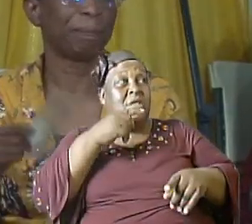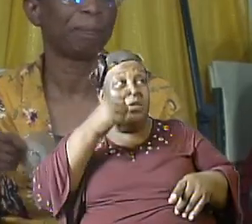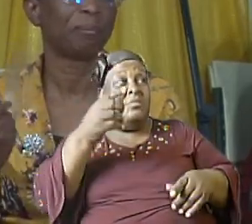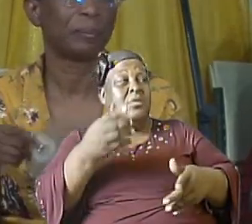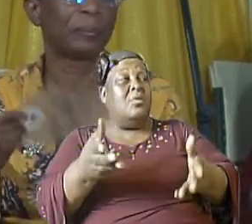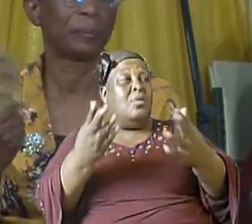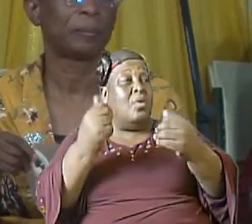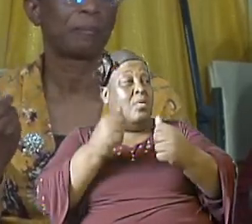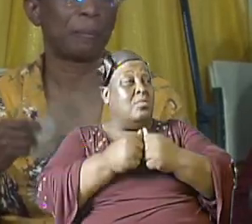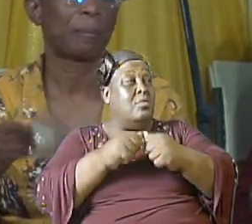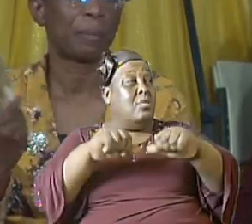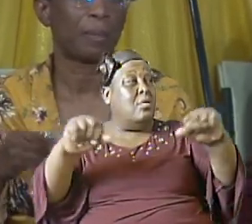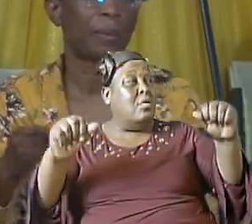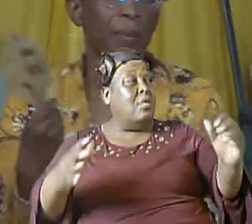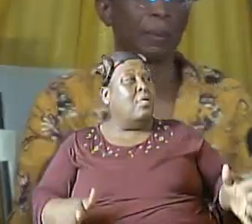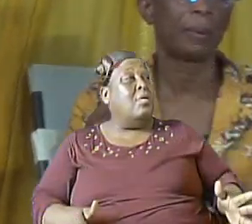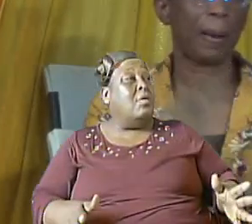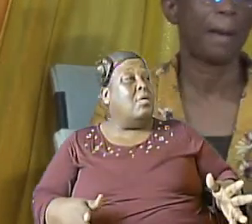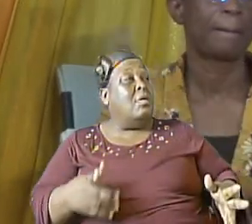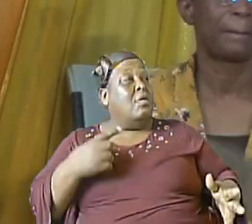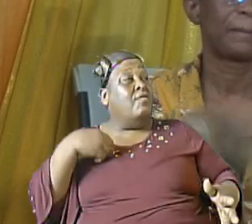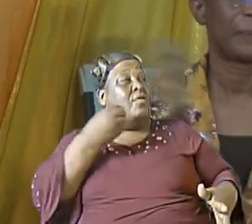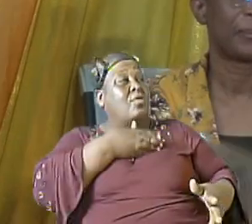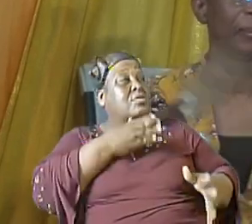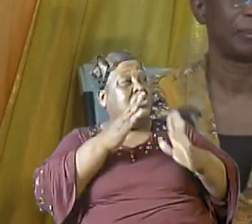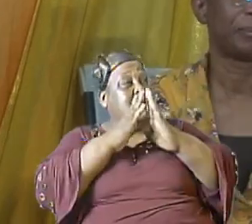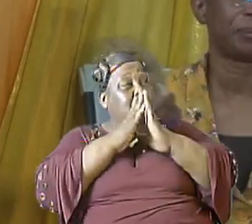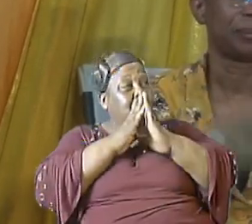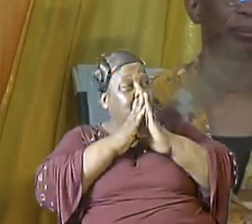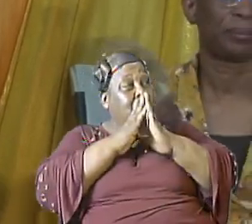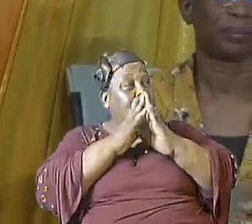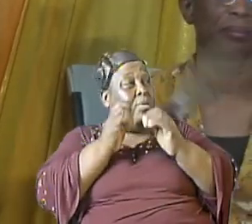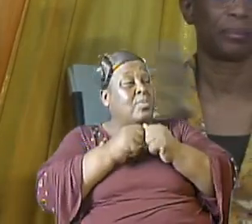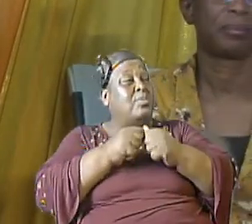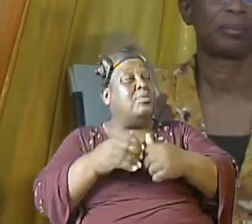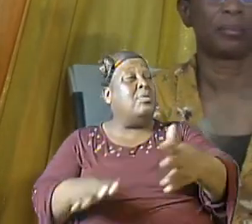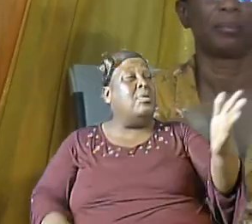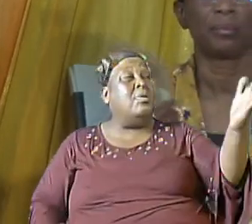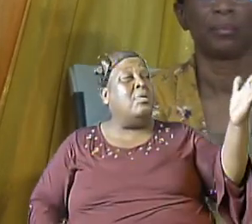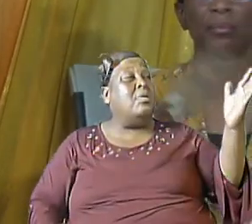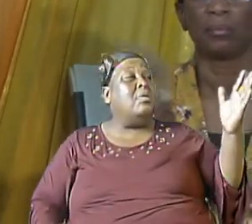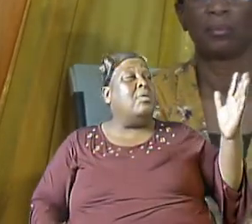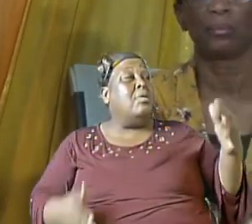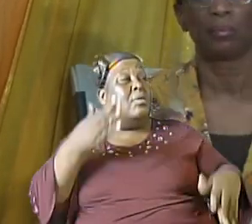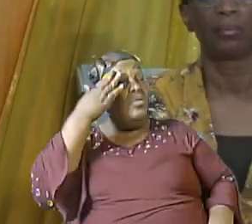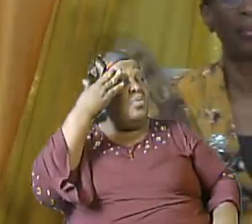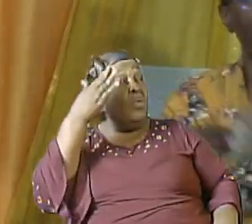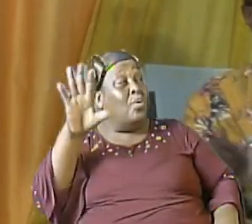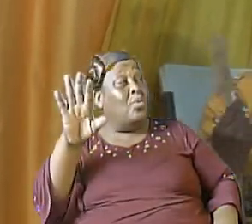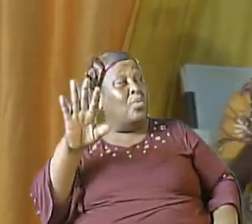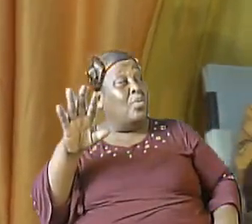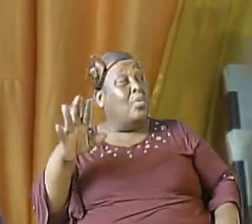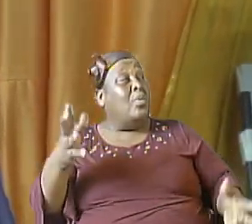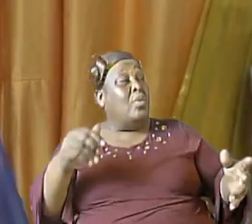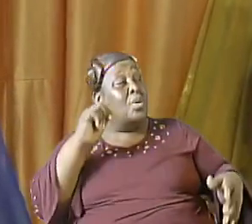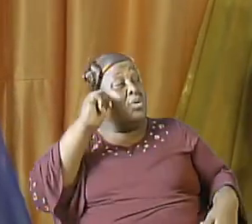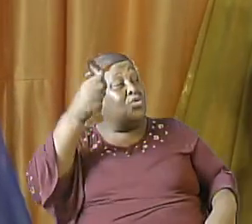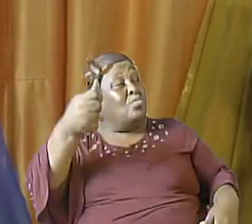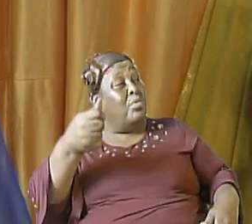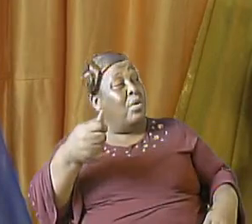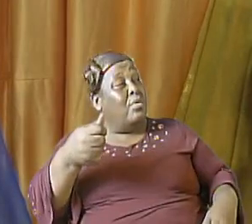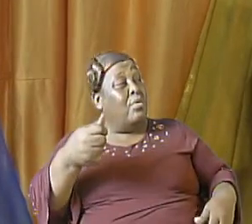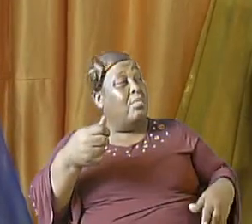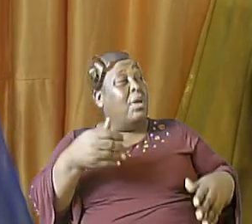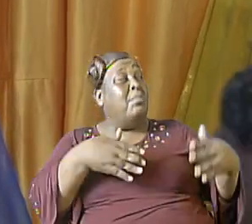altar for us to pray with them. Because you don't know what later in the week might hold. You don't know what tomorrow